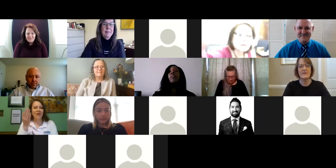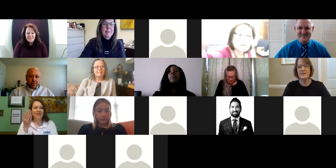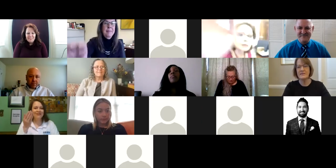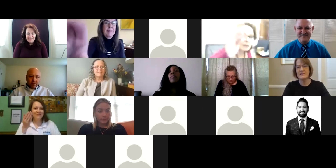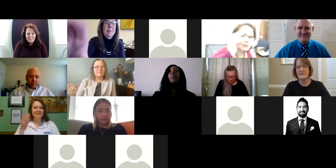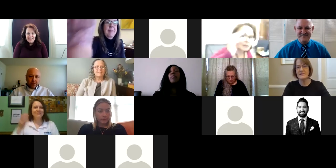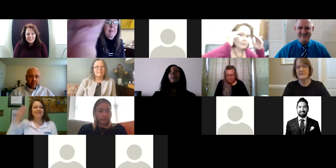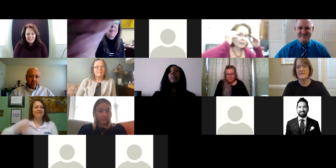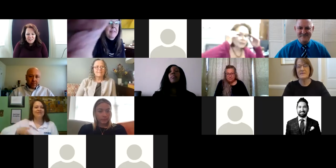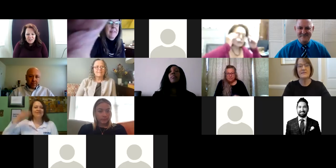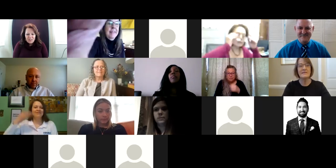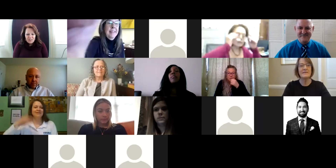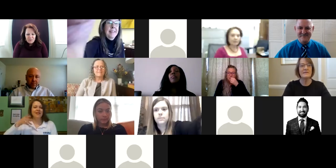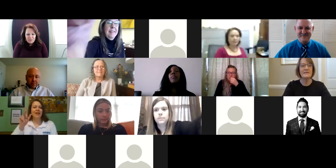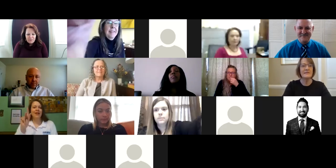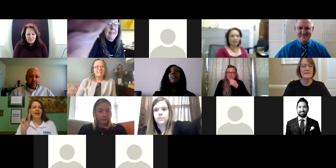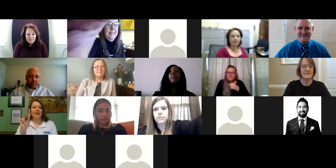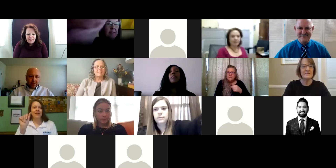There's Karen.